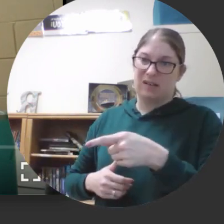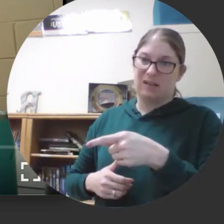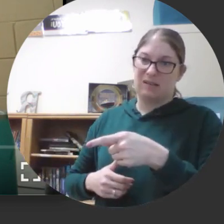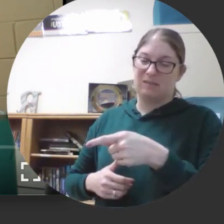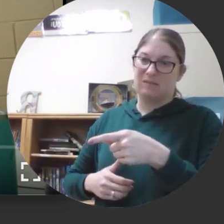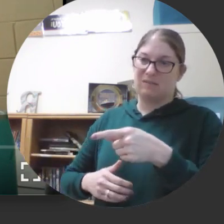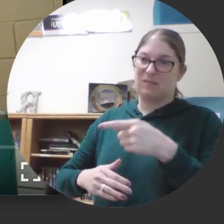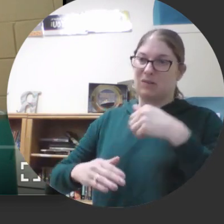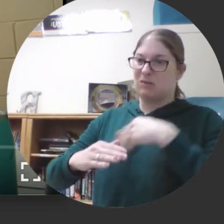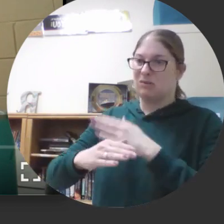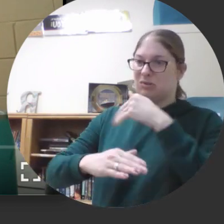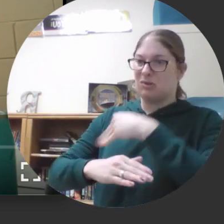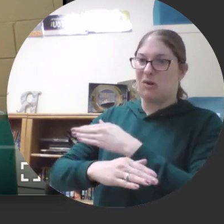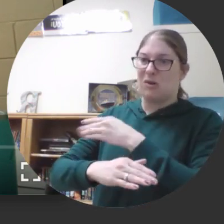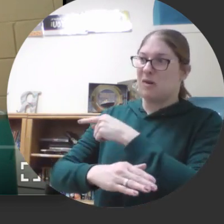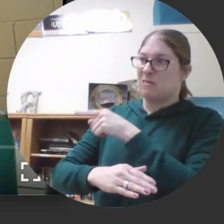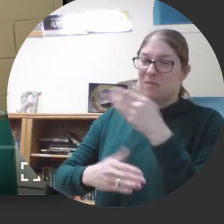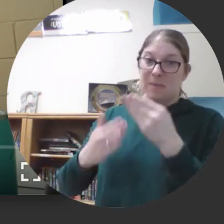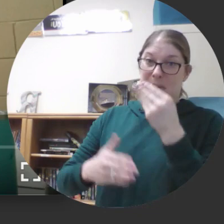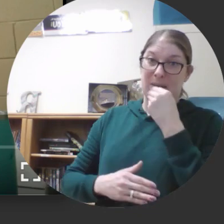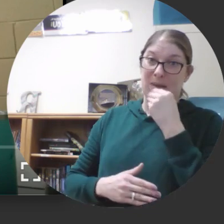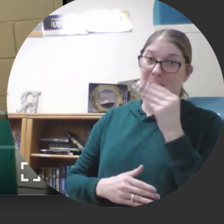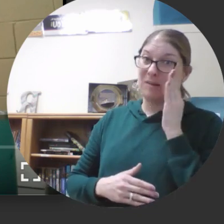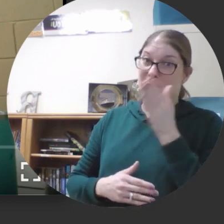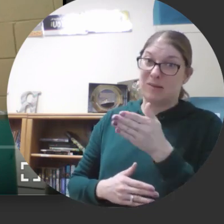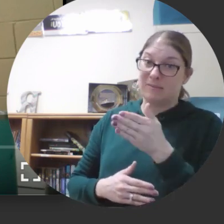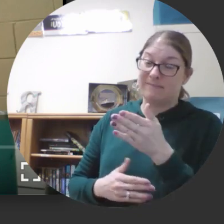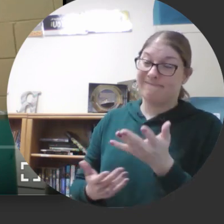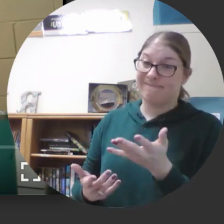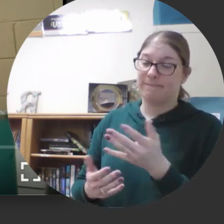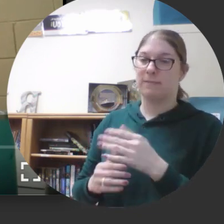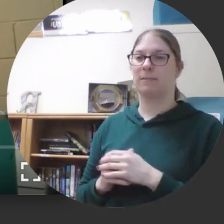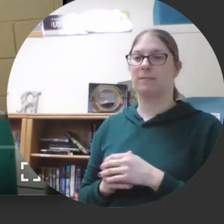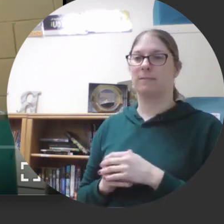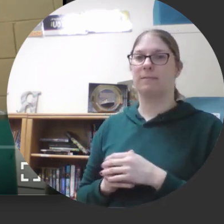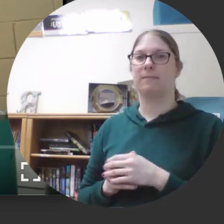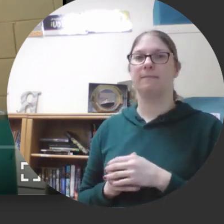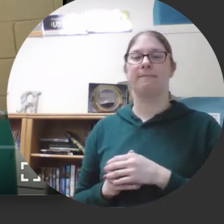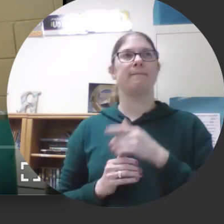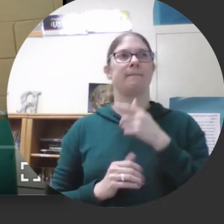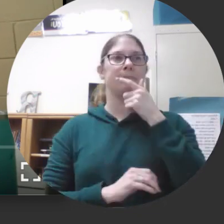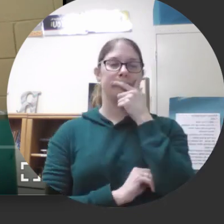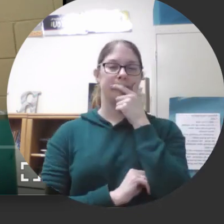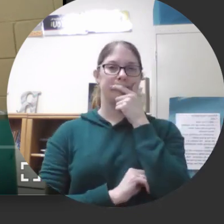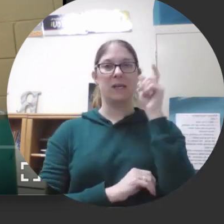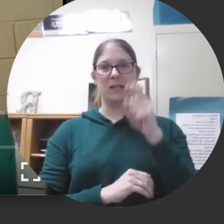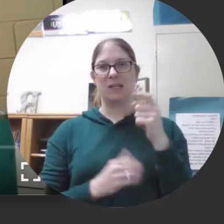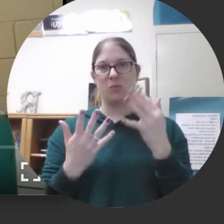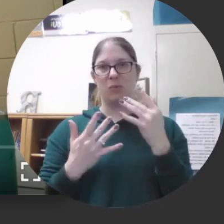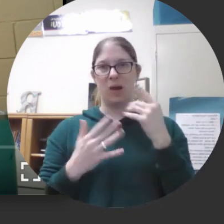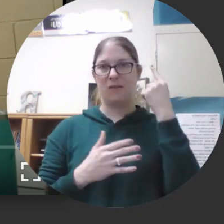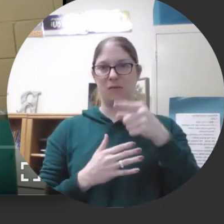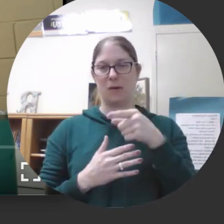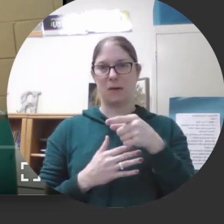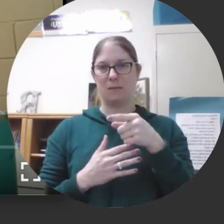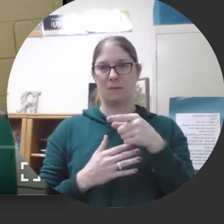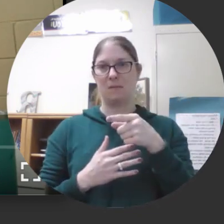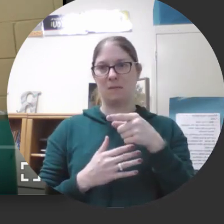a swirl of water, Crusoe was on it, worrying it like a shark. We must wait till he's big enough to treat the pike like